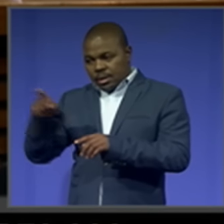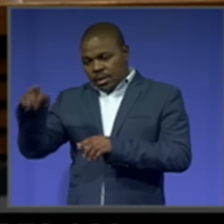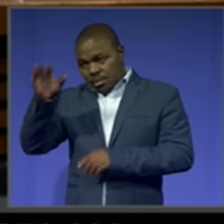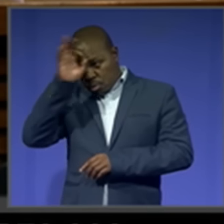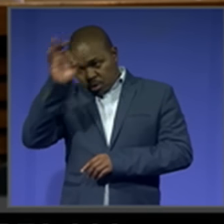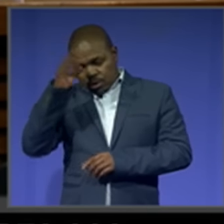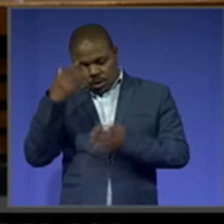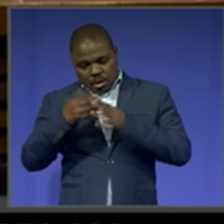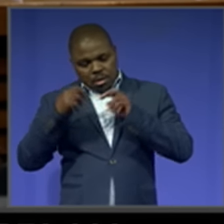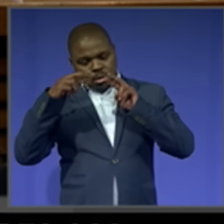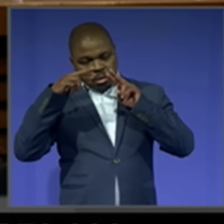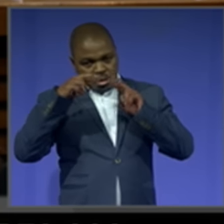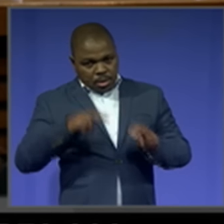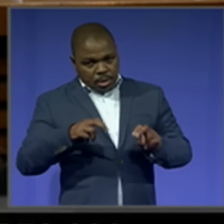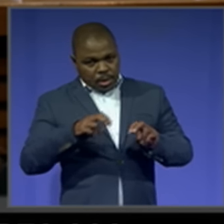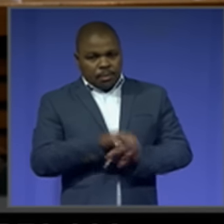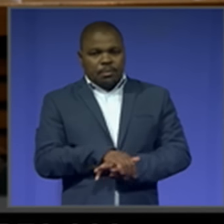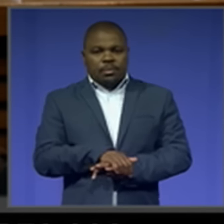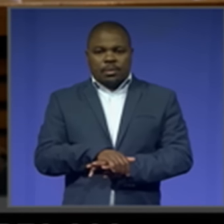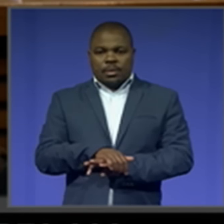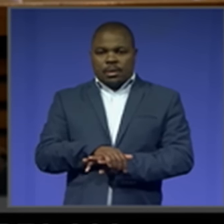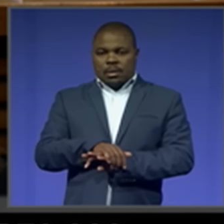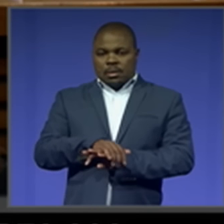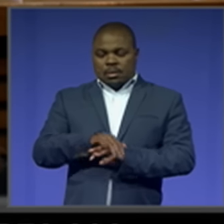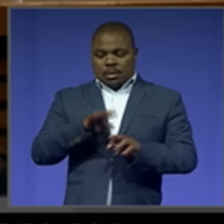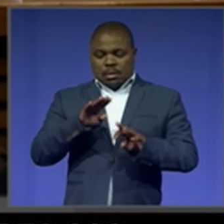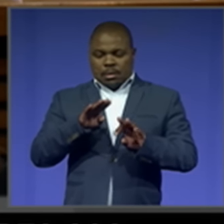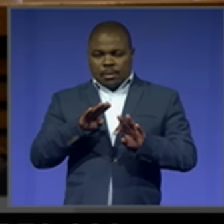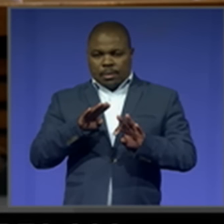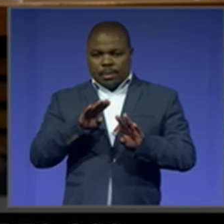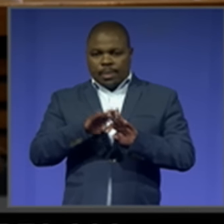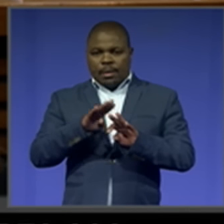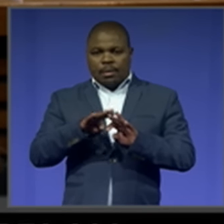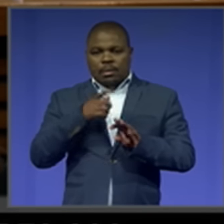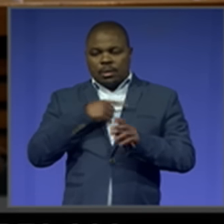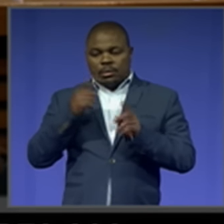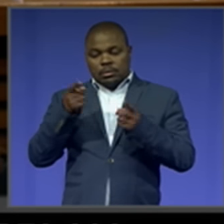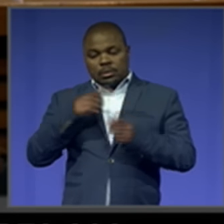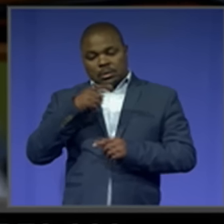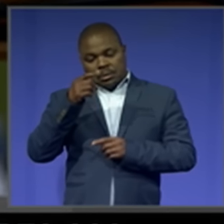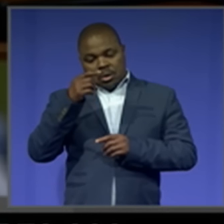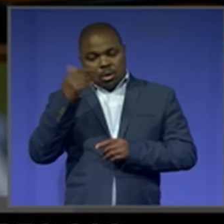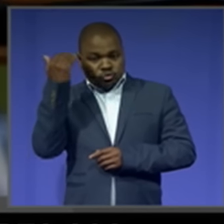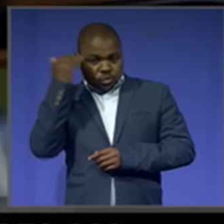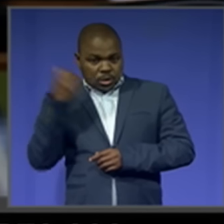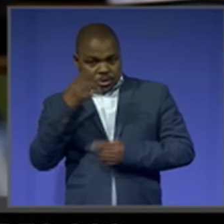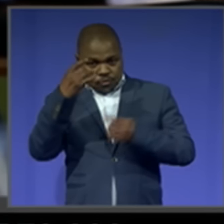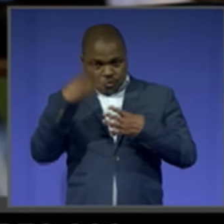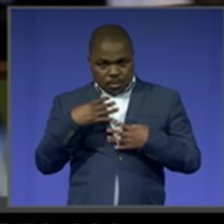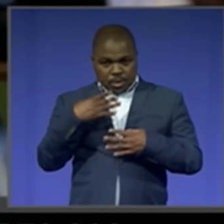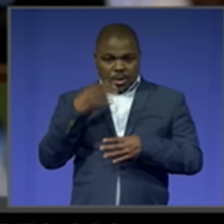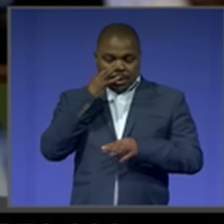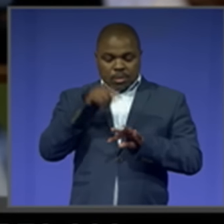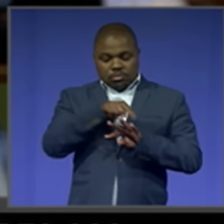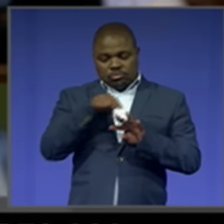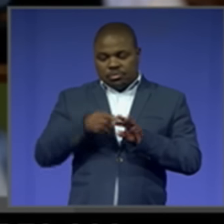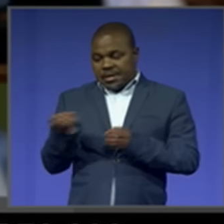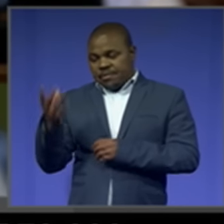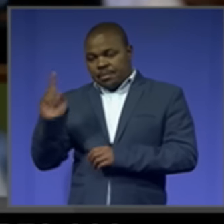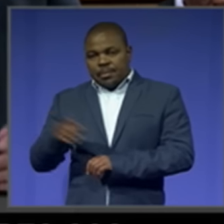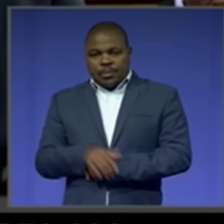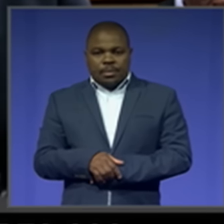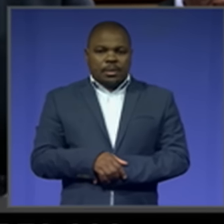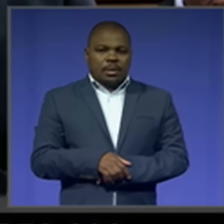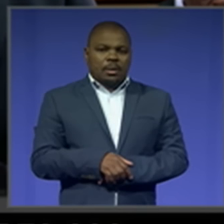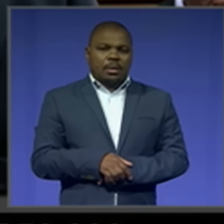officer. Tomorrow, I am told that the instructing attorney will avail the said gadgets. I think if they